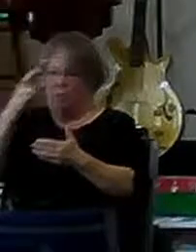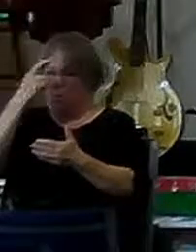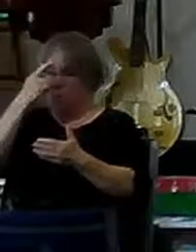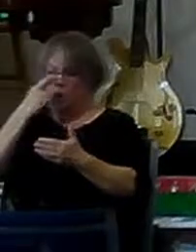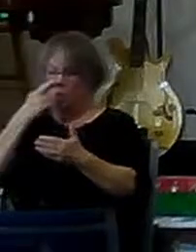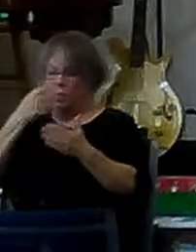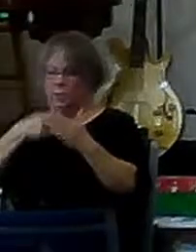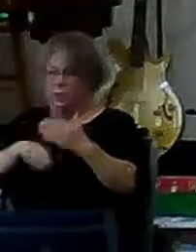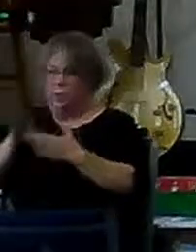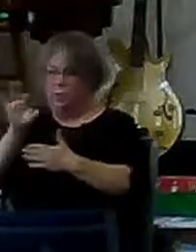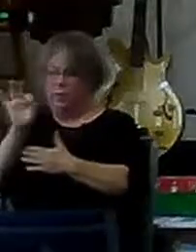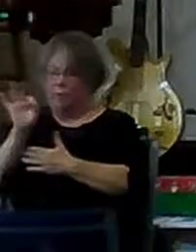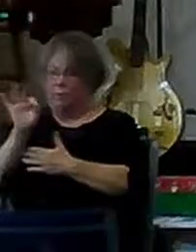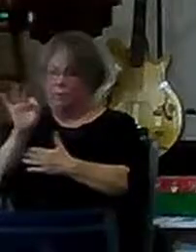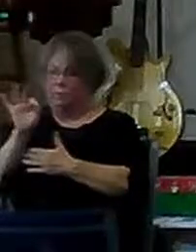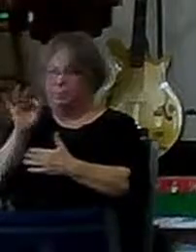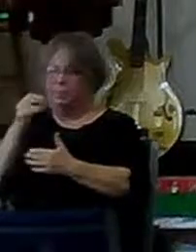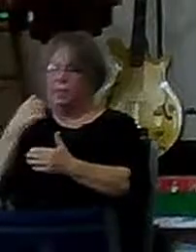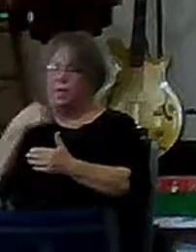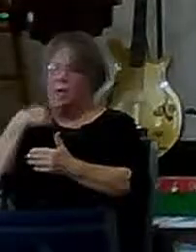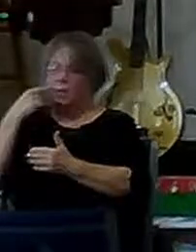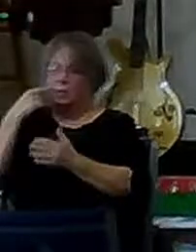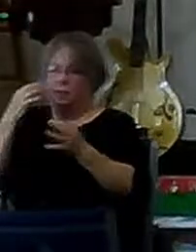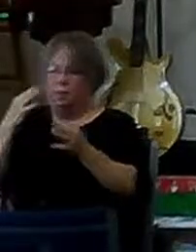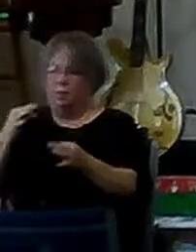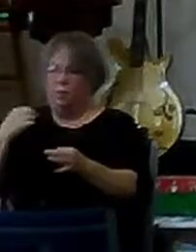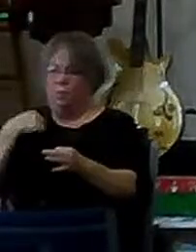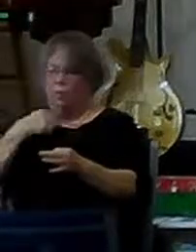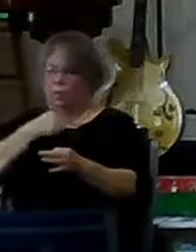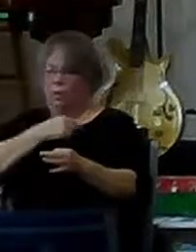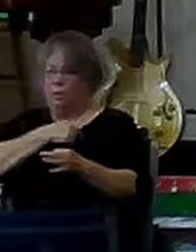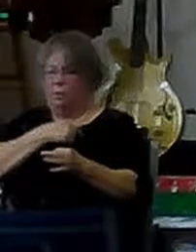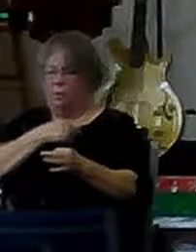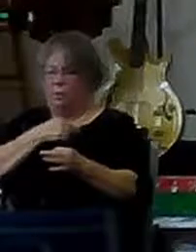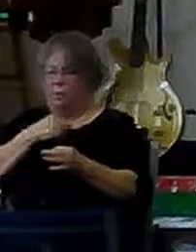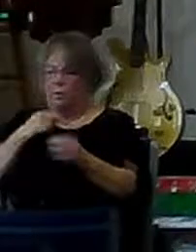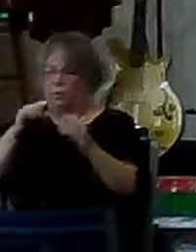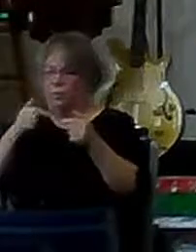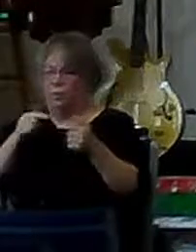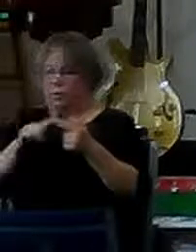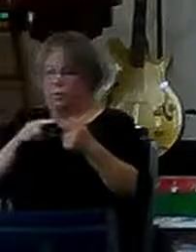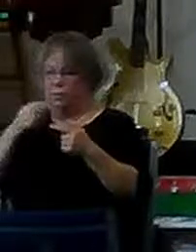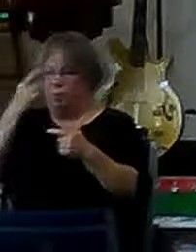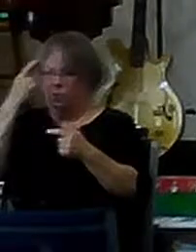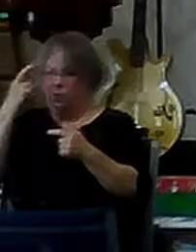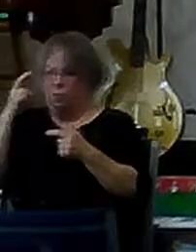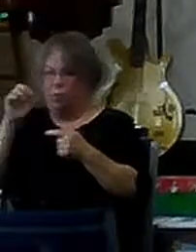true story. I'm not making this up. He said, I've decided we're going to go to Romans chapter 12.